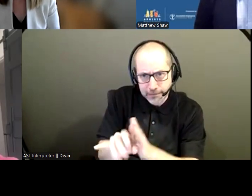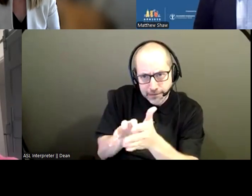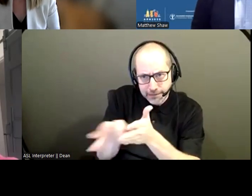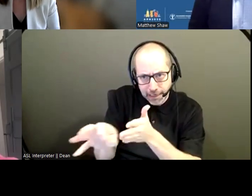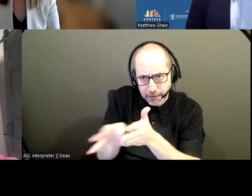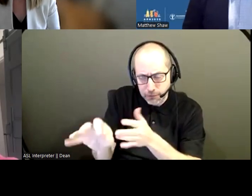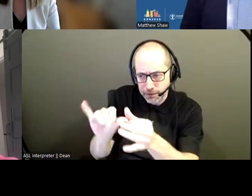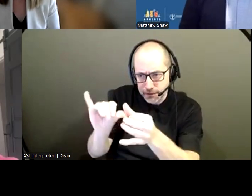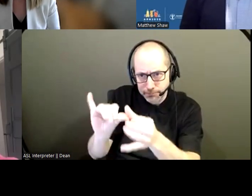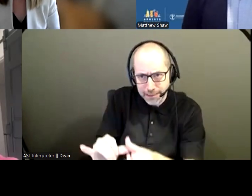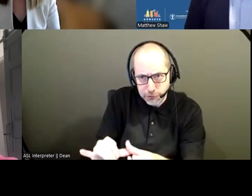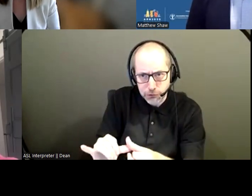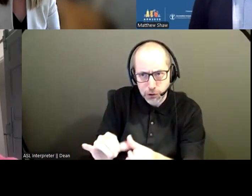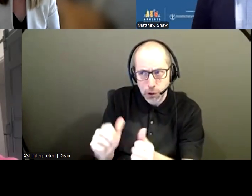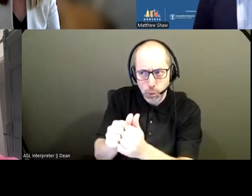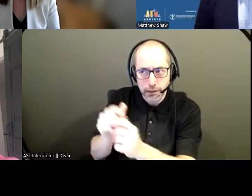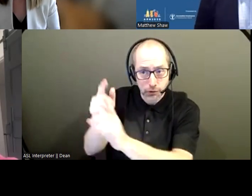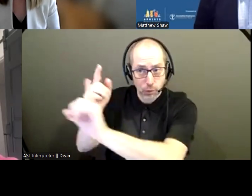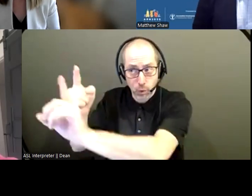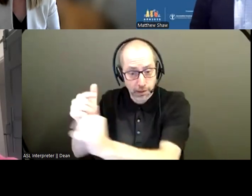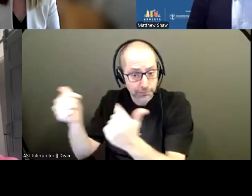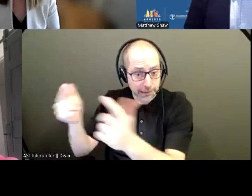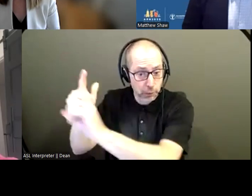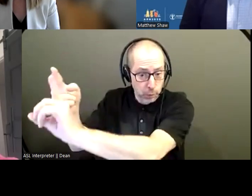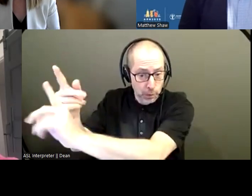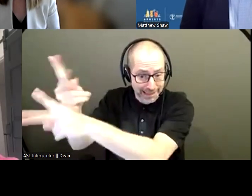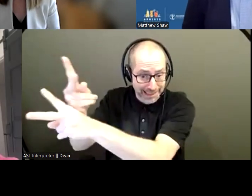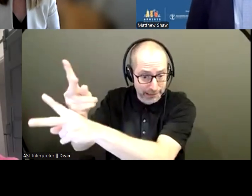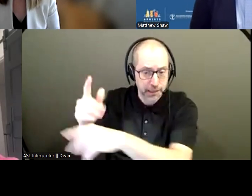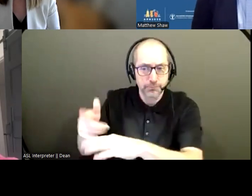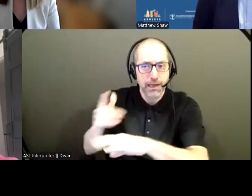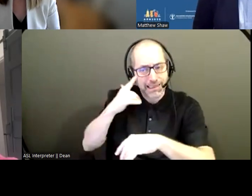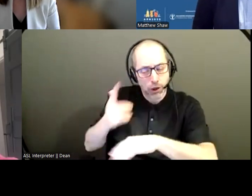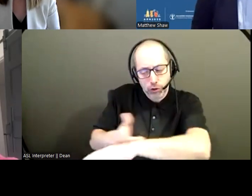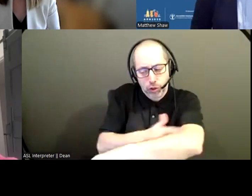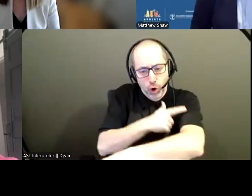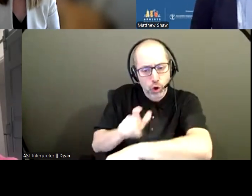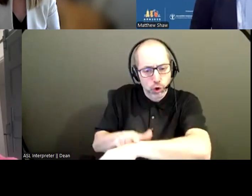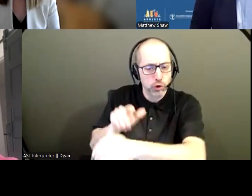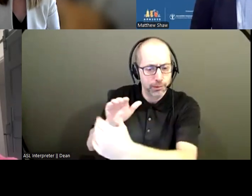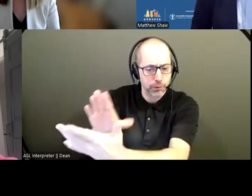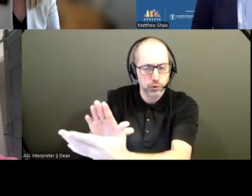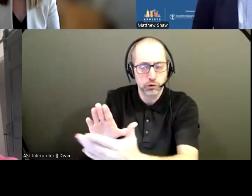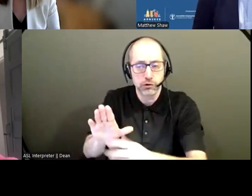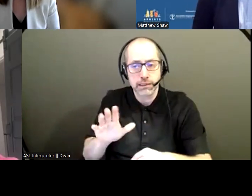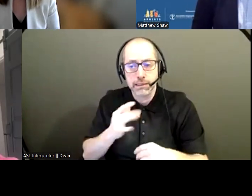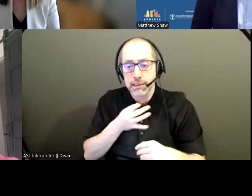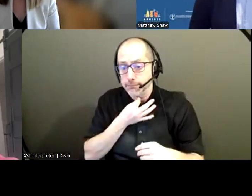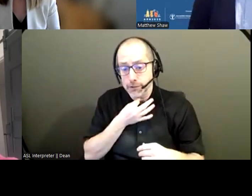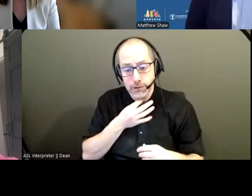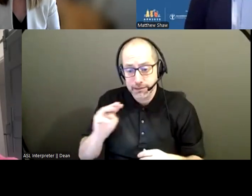measure with their goal in mind and kind of develop a long-term approach. I'm sure I'd be curious to hear Mandy and